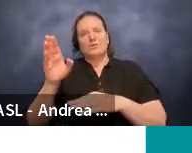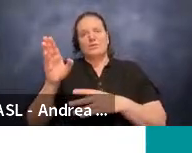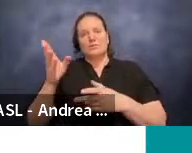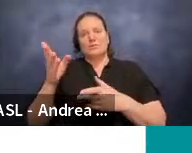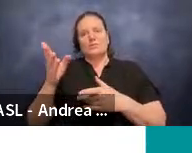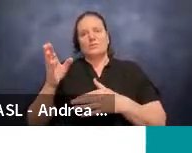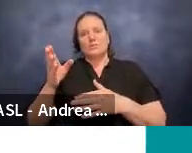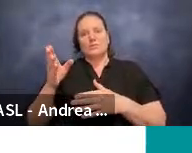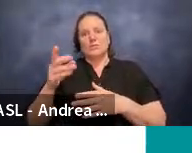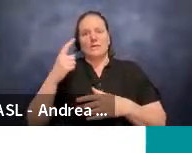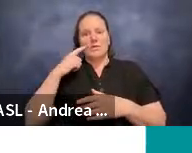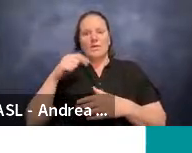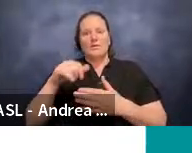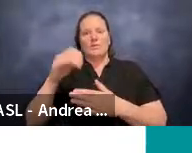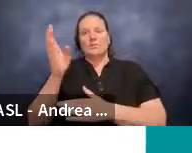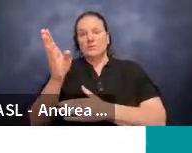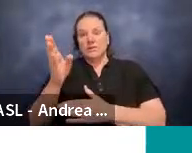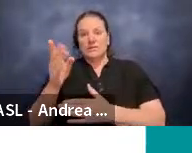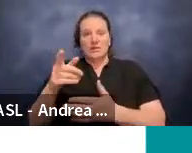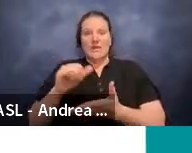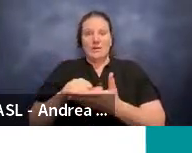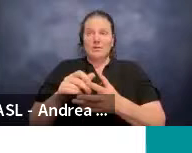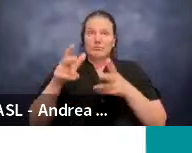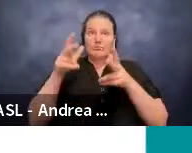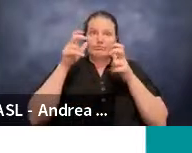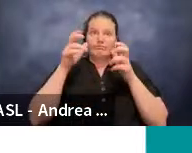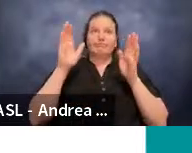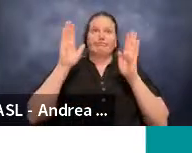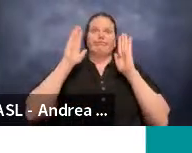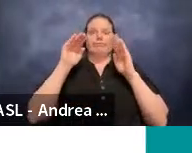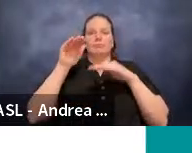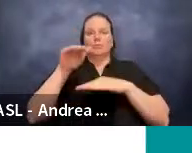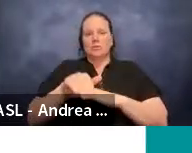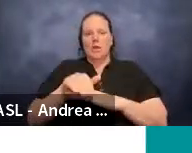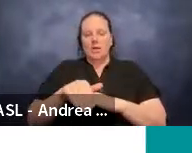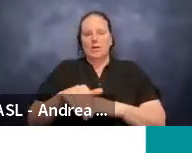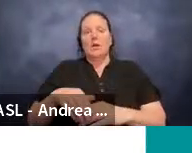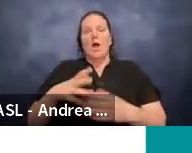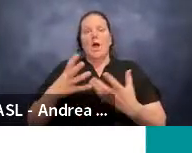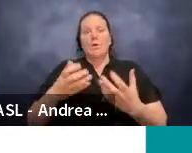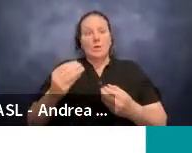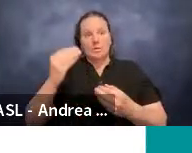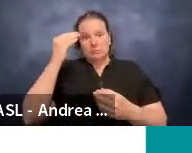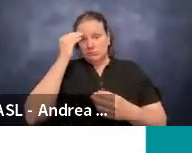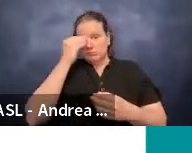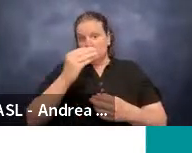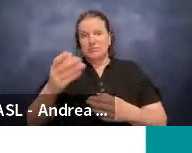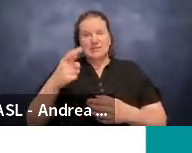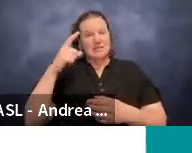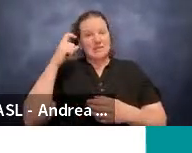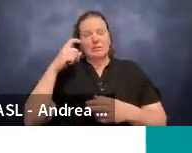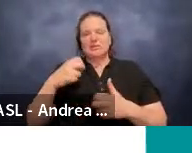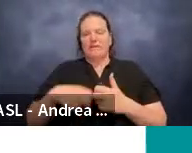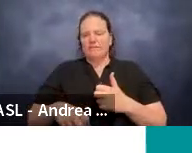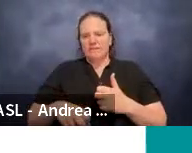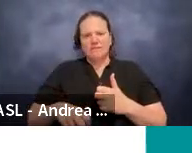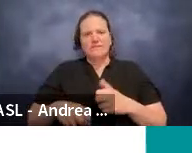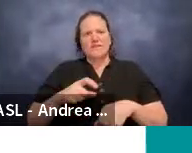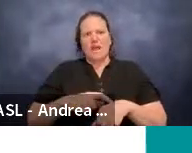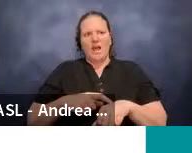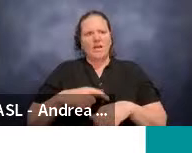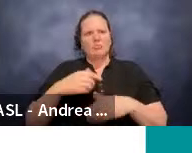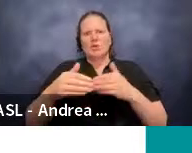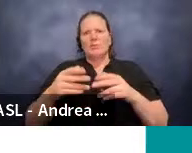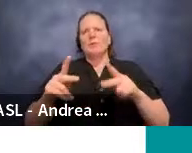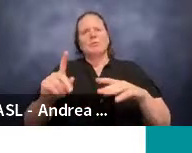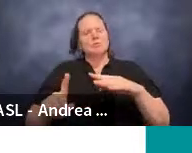presentations that we're going to be receiving. I also just want to acknowledge that summer's a rough time for us to have